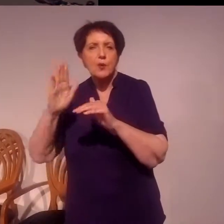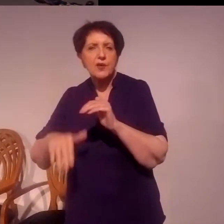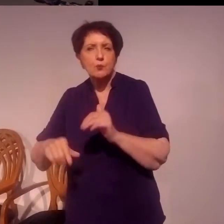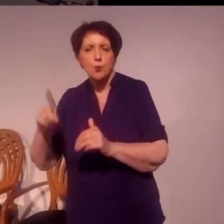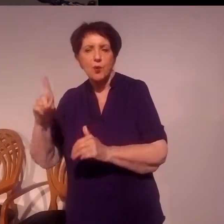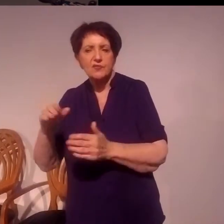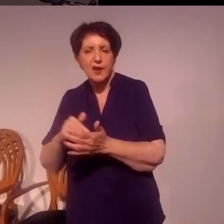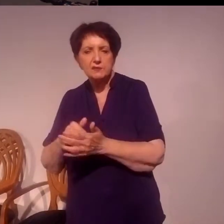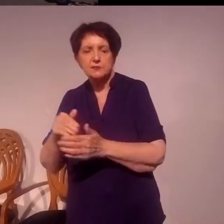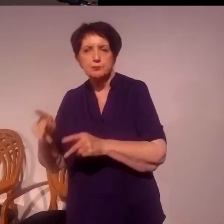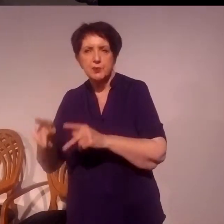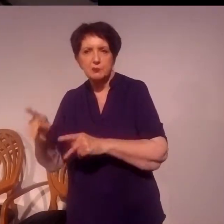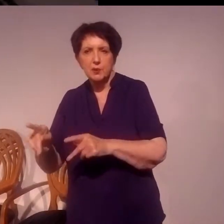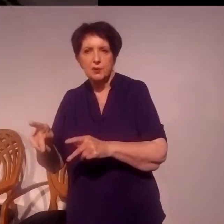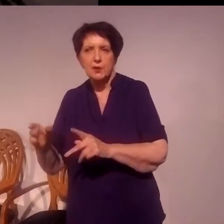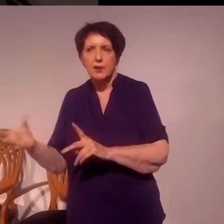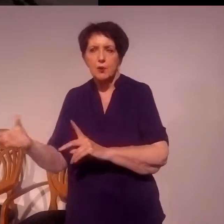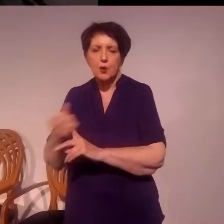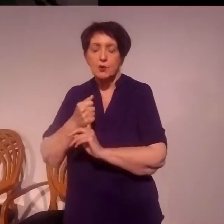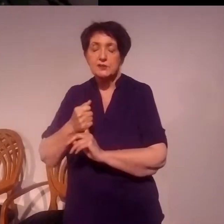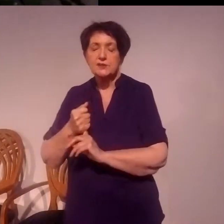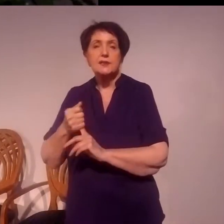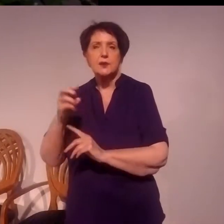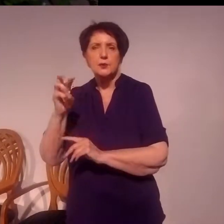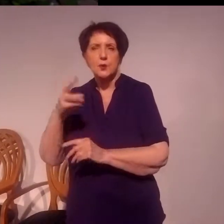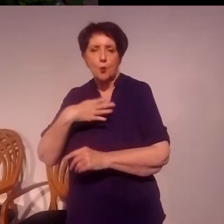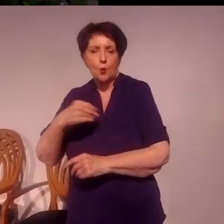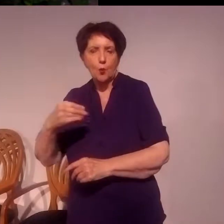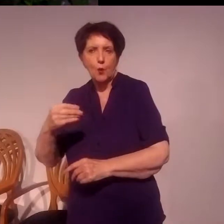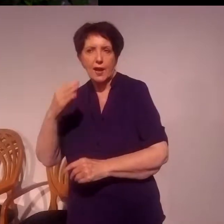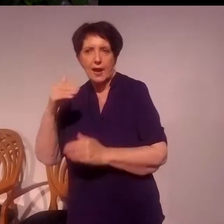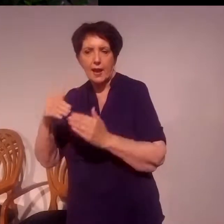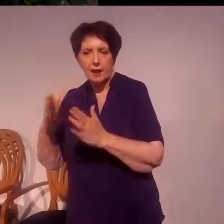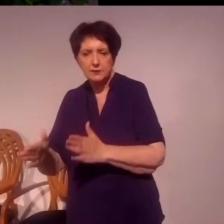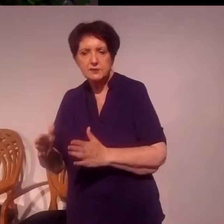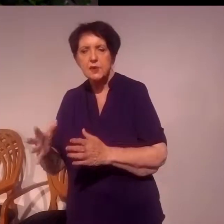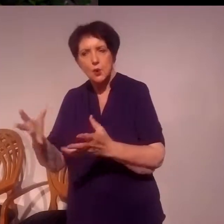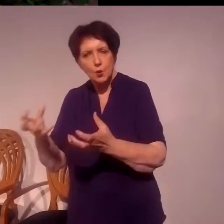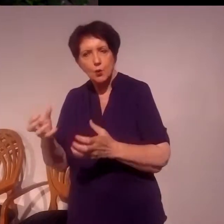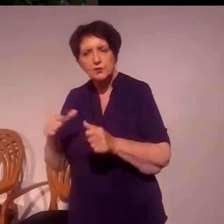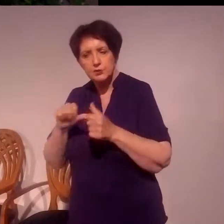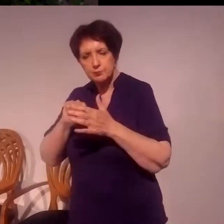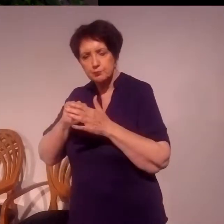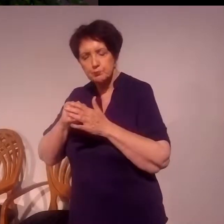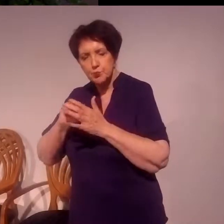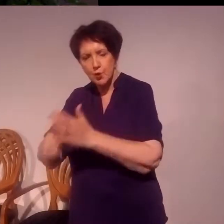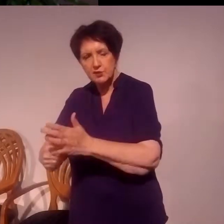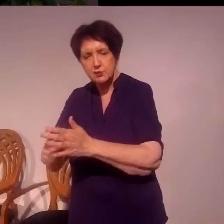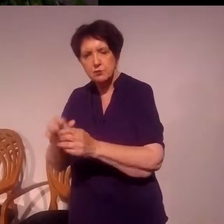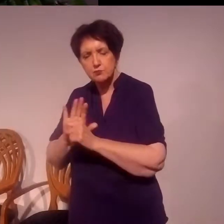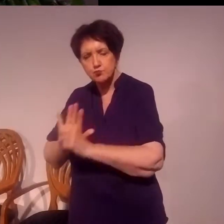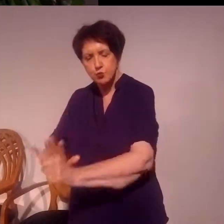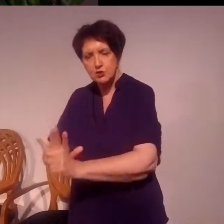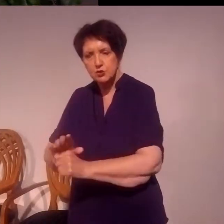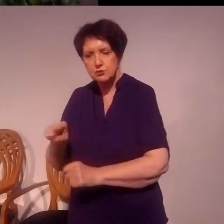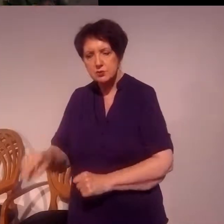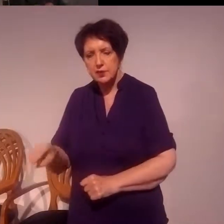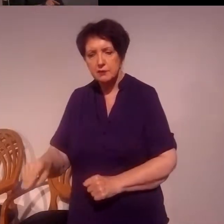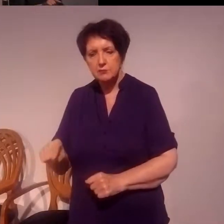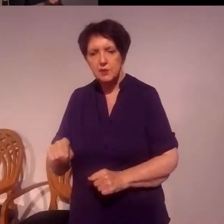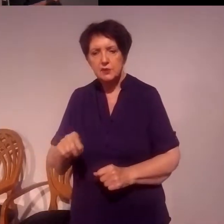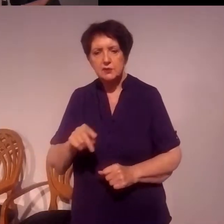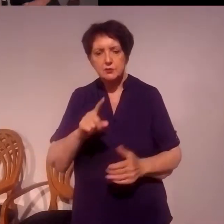outside of the White House that were wanting to pressure, at the time, President Obama to veto the